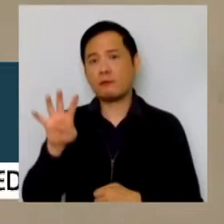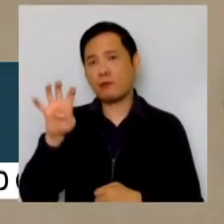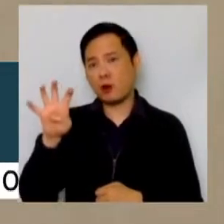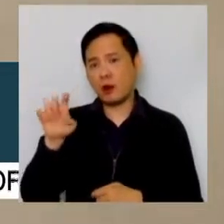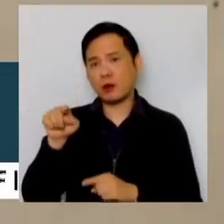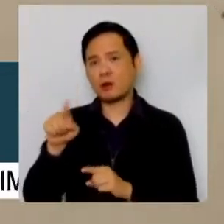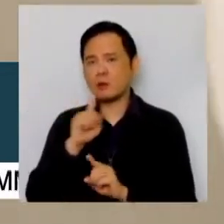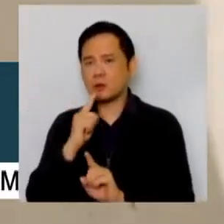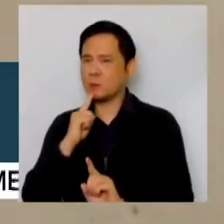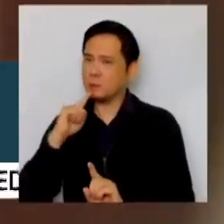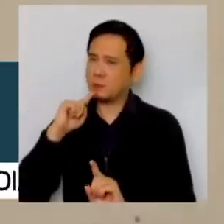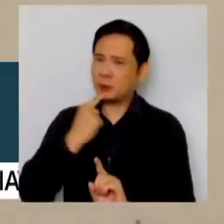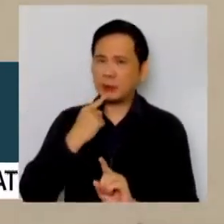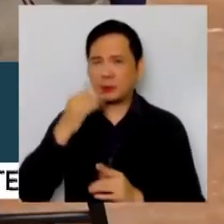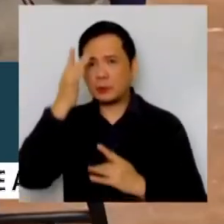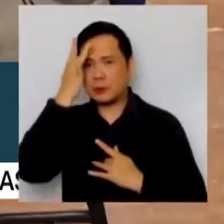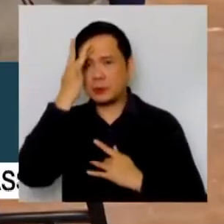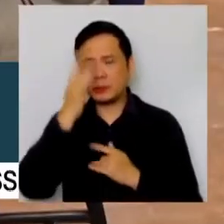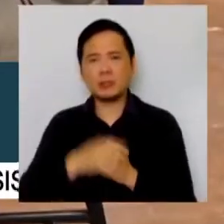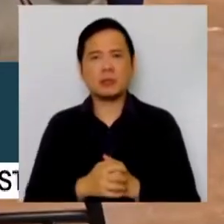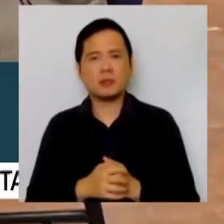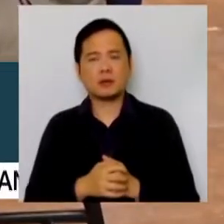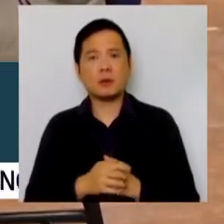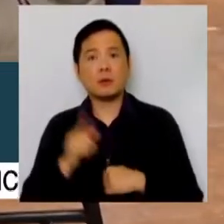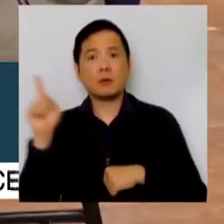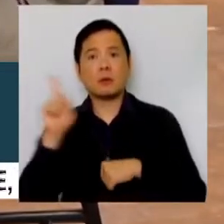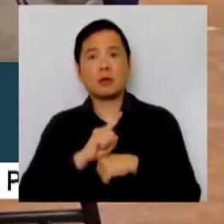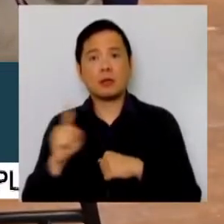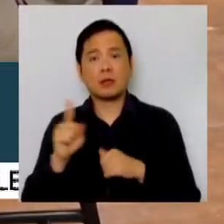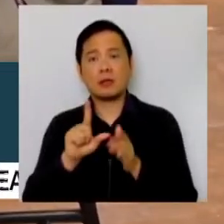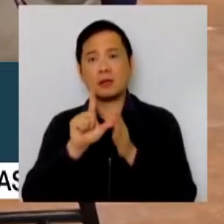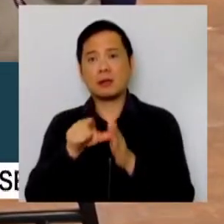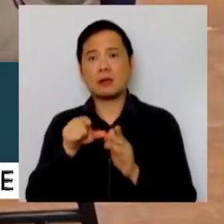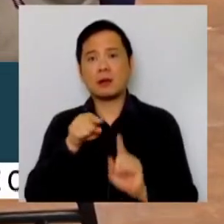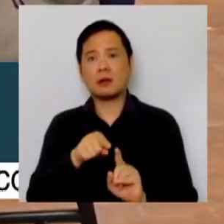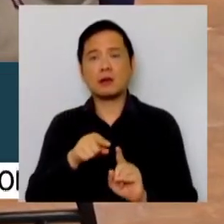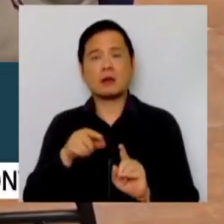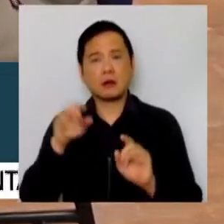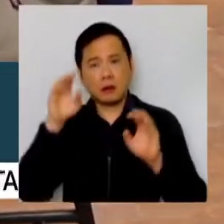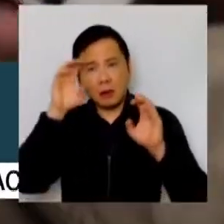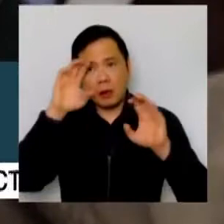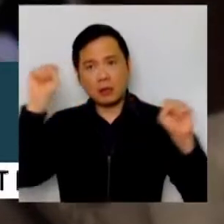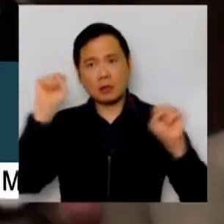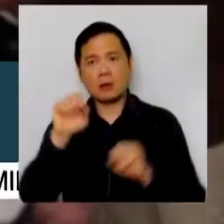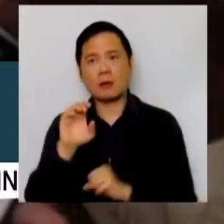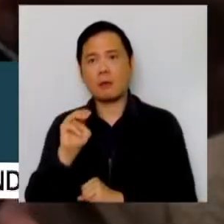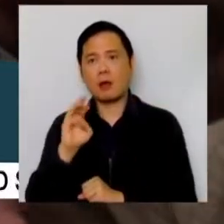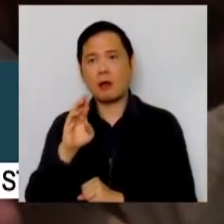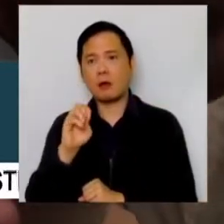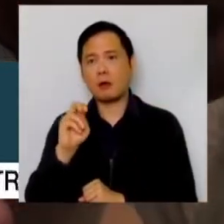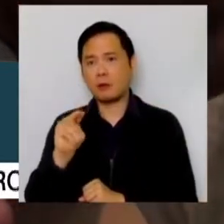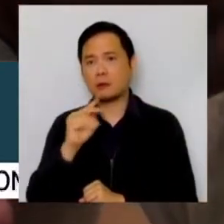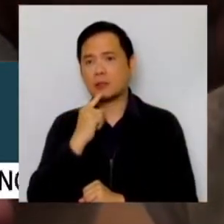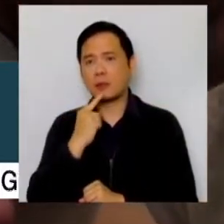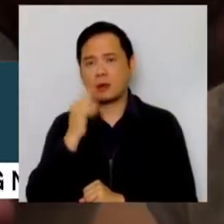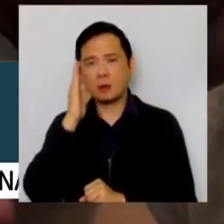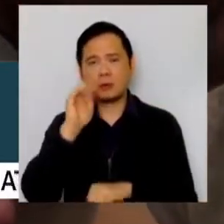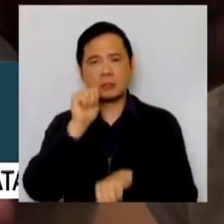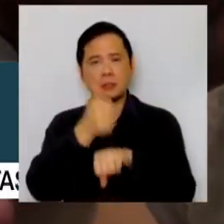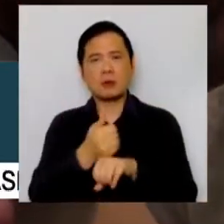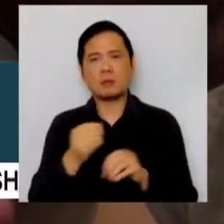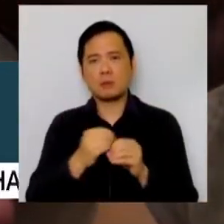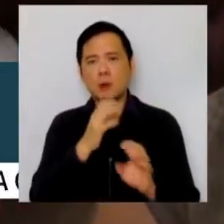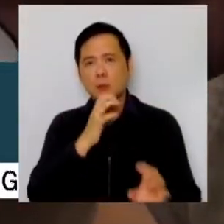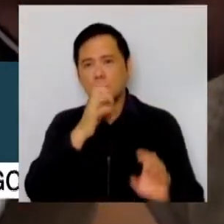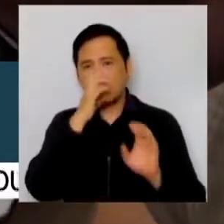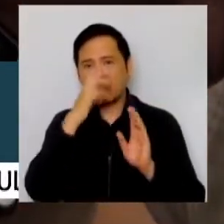intensive care. This comes just a day after President Emmanuel Macron said his government would impose stricter restrictions on those